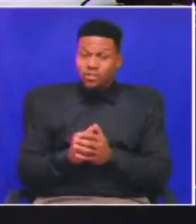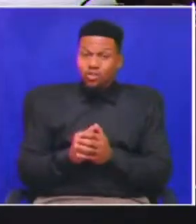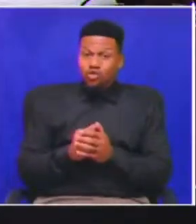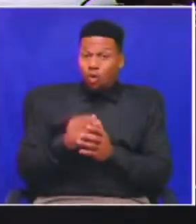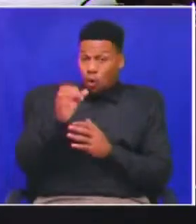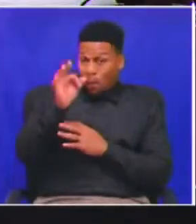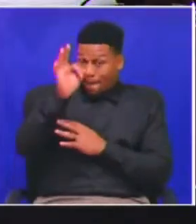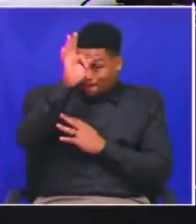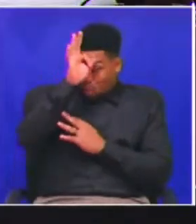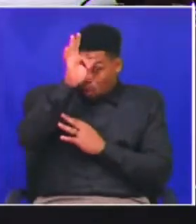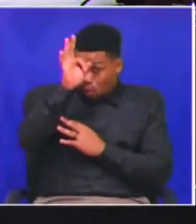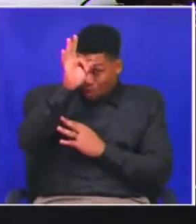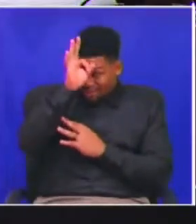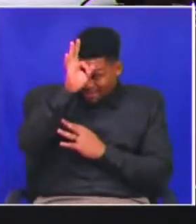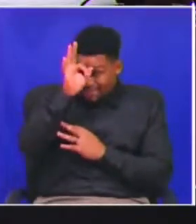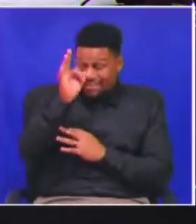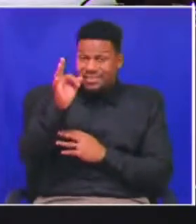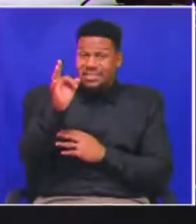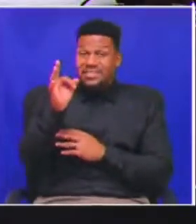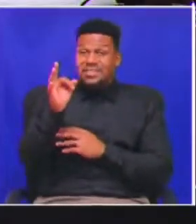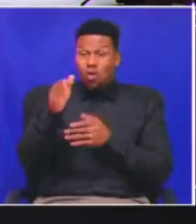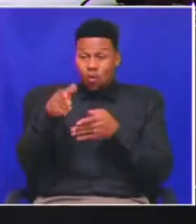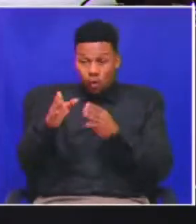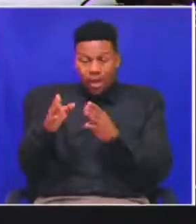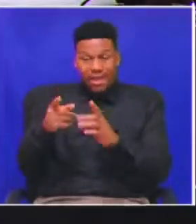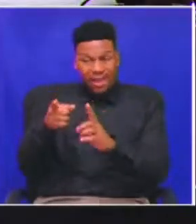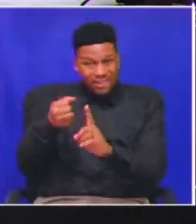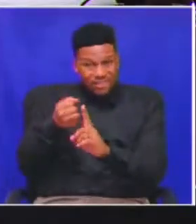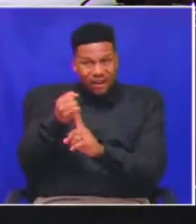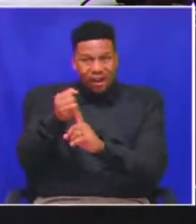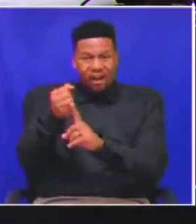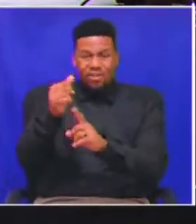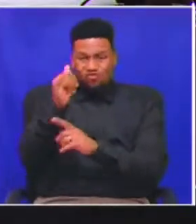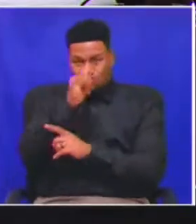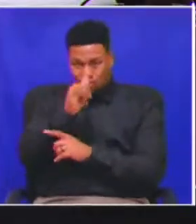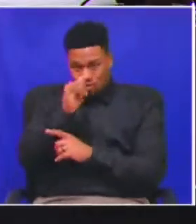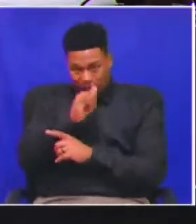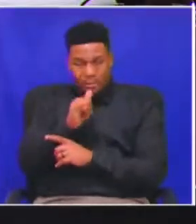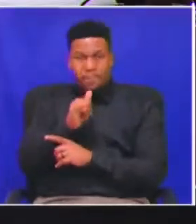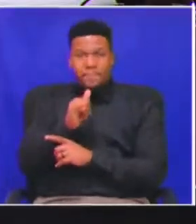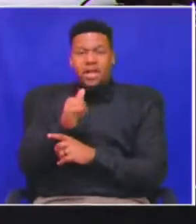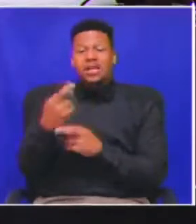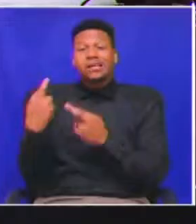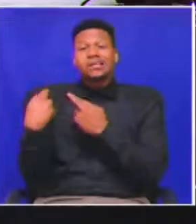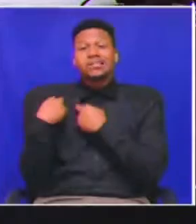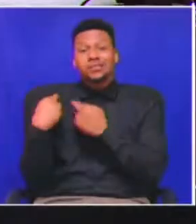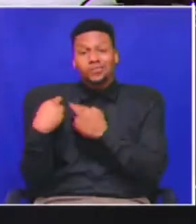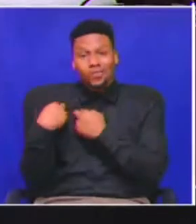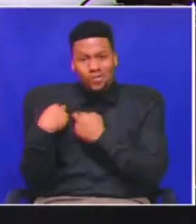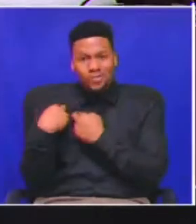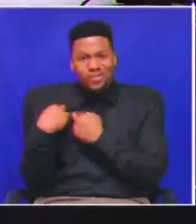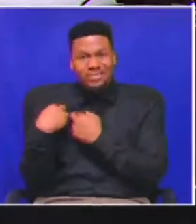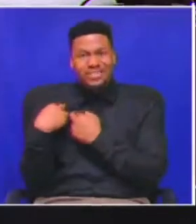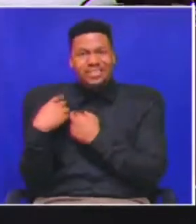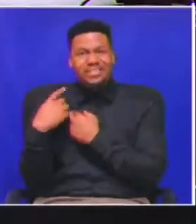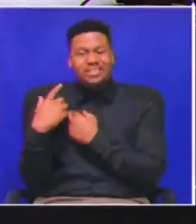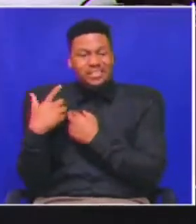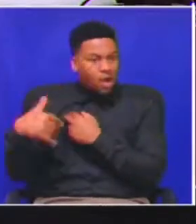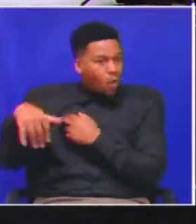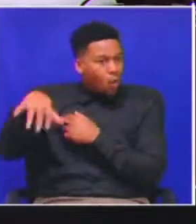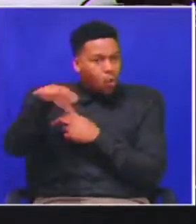should be seen as a community-based process where all of us, it's not only the